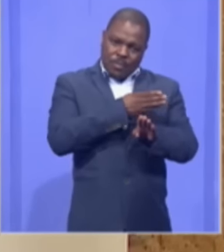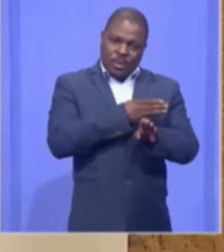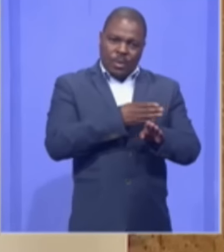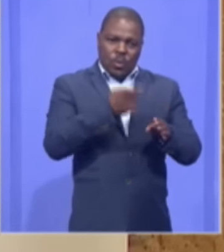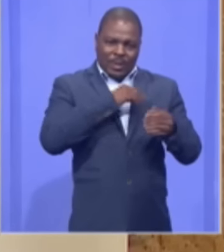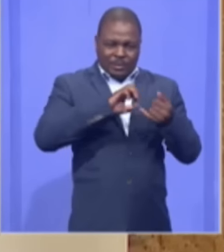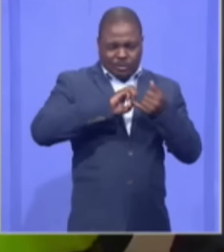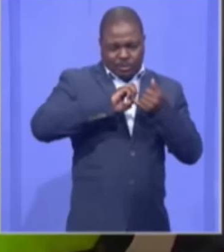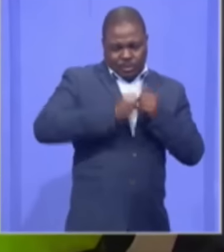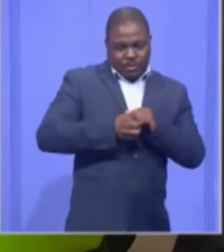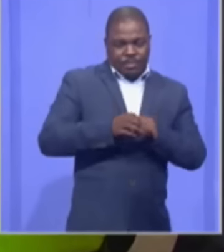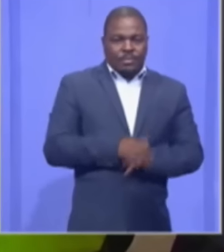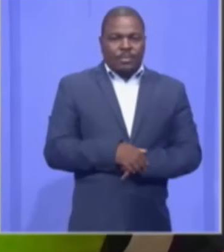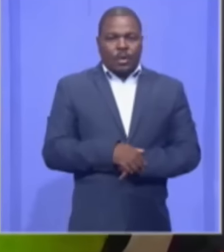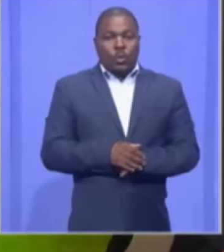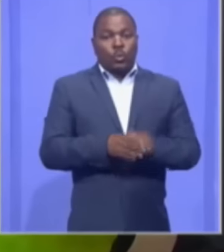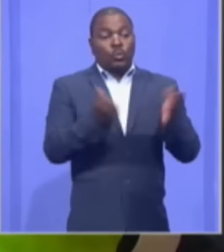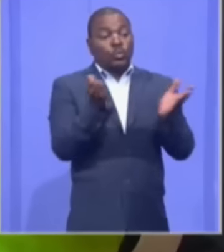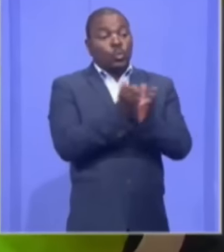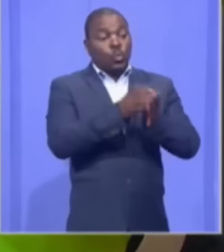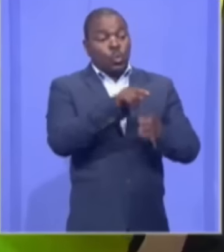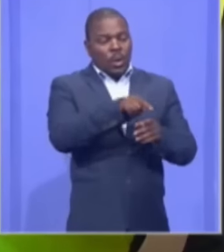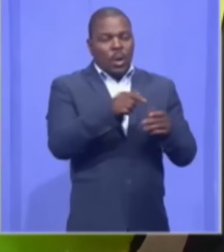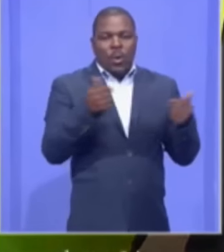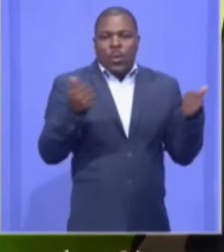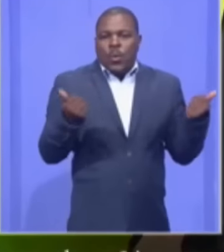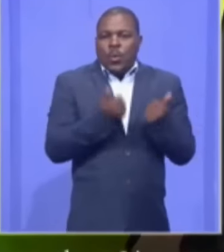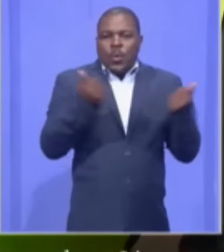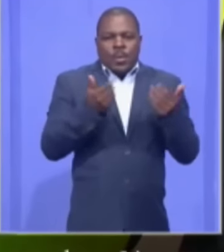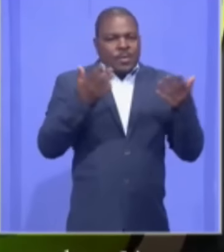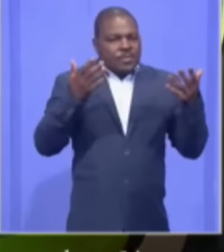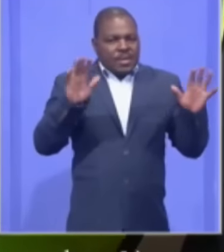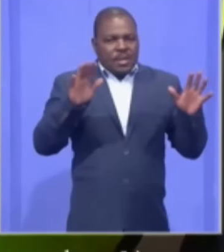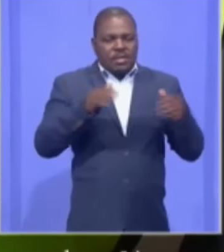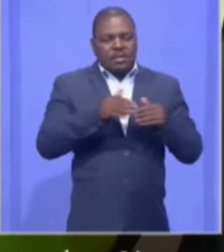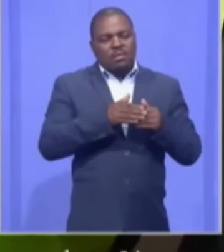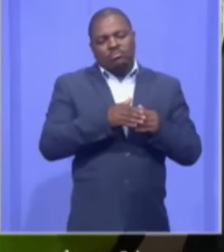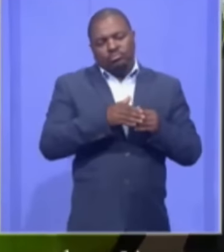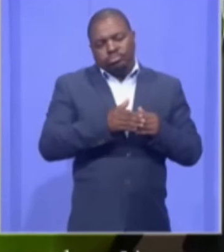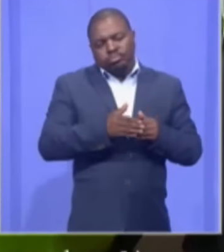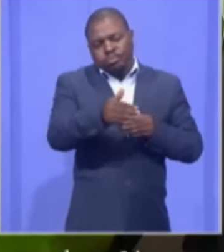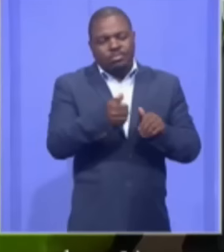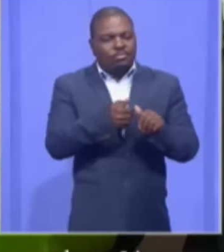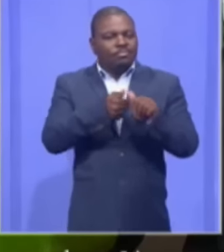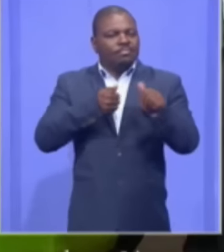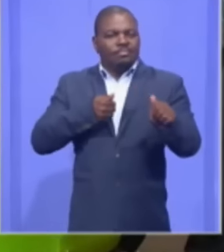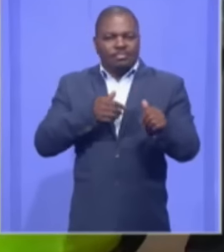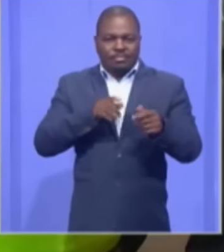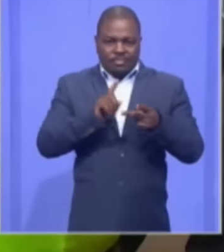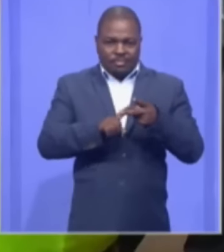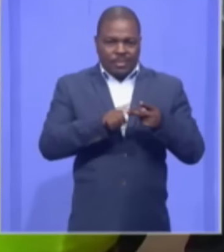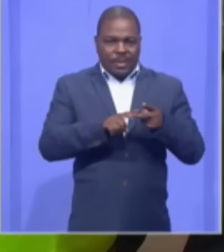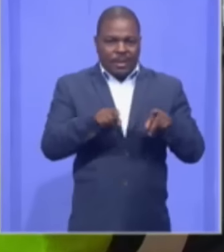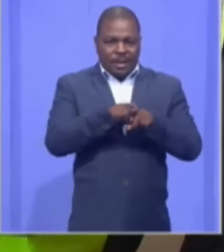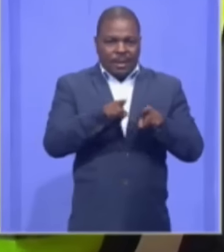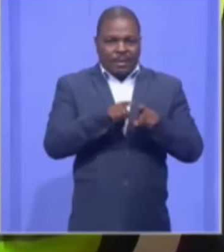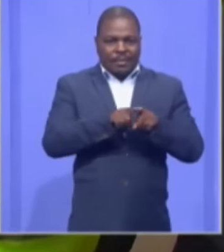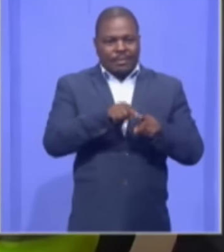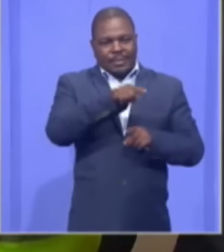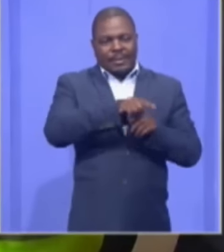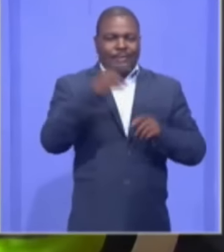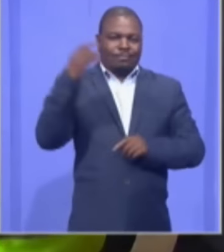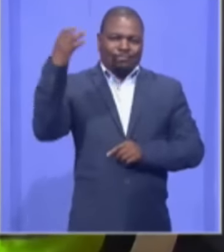a try on it. The school has already set up a pace that is at a level of